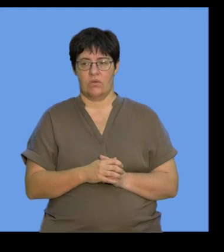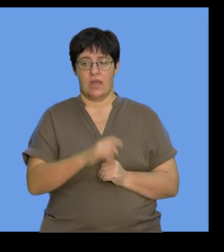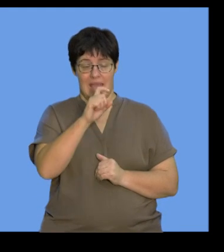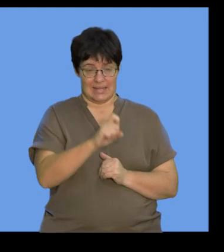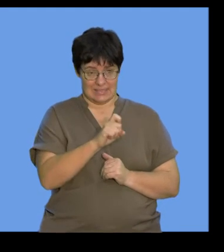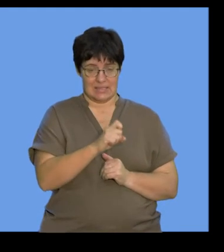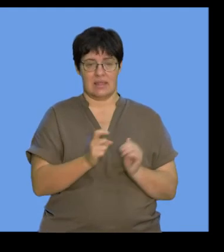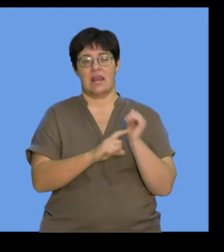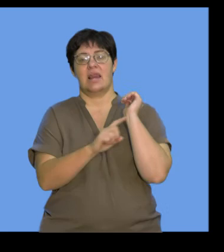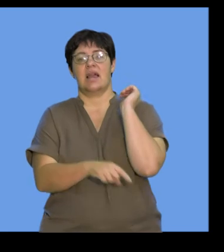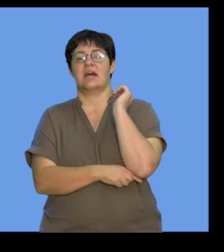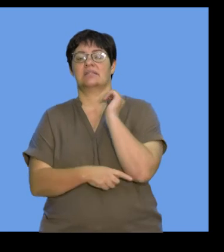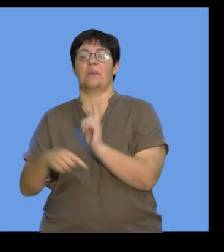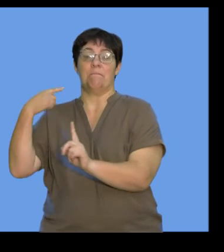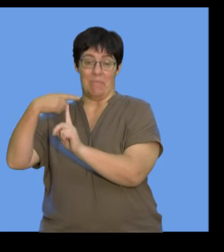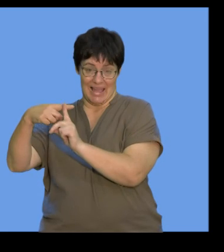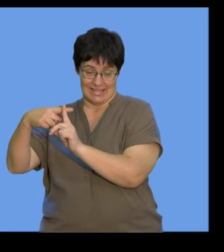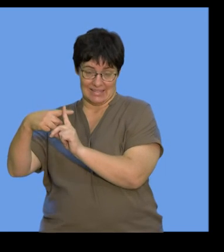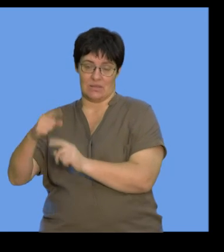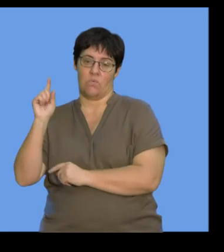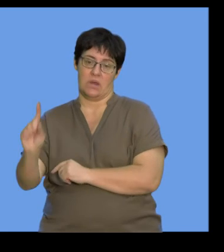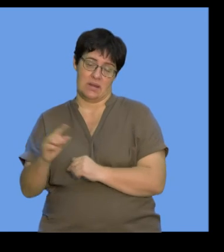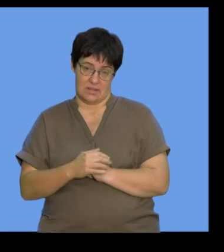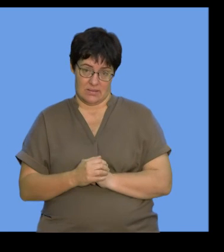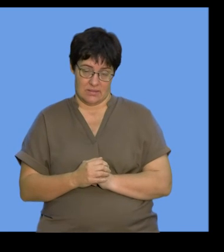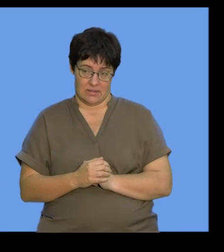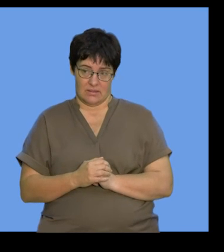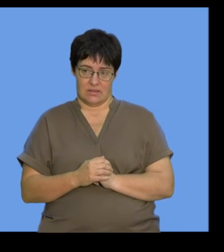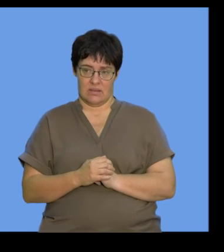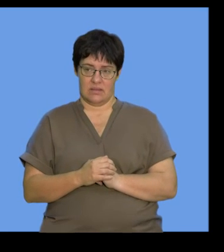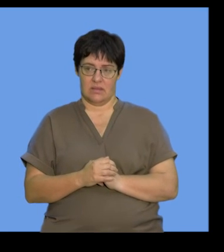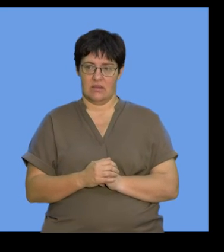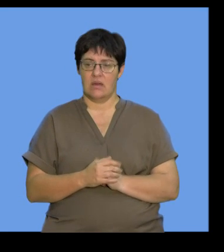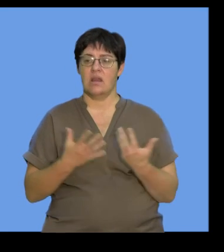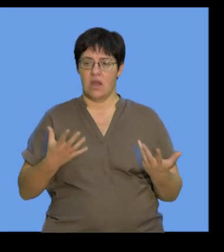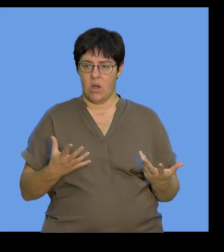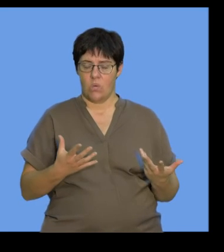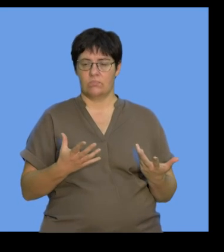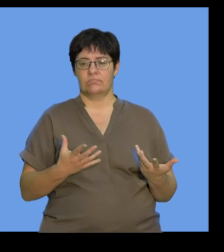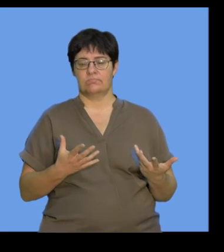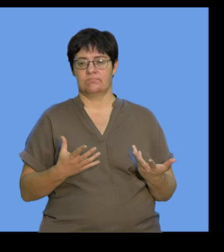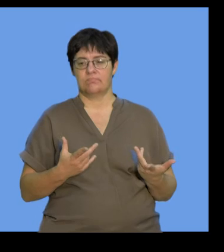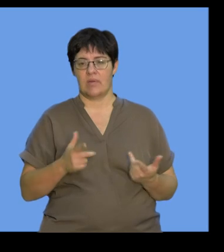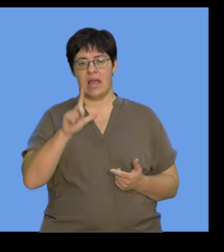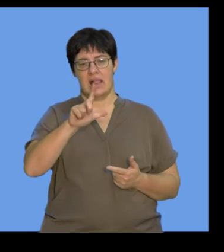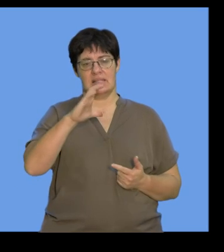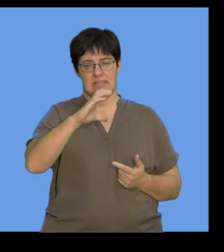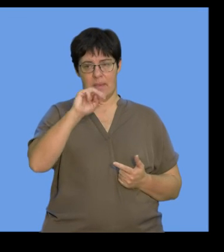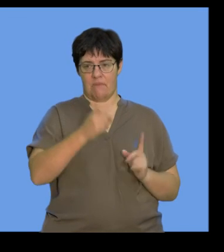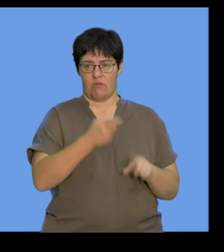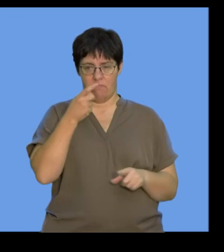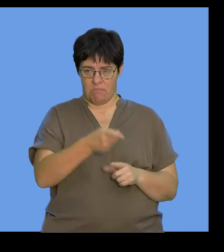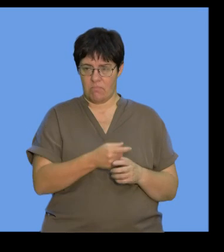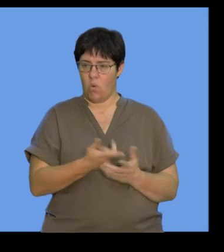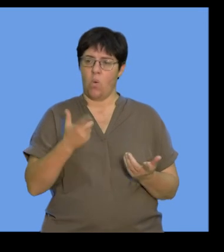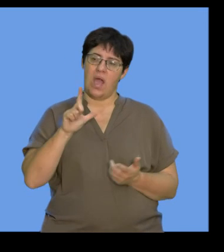then lastly, it becomes plus 1, right? And then you can take out your LCM from there, or